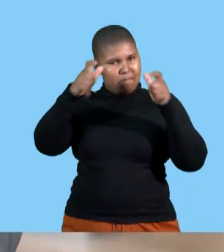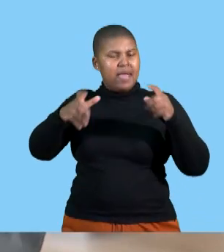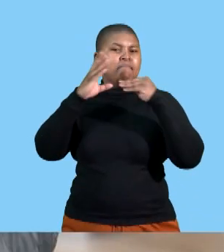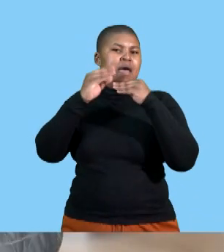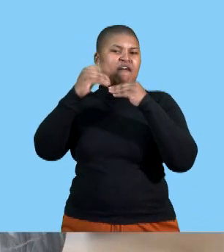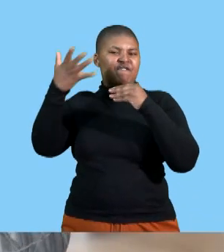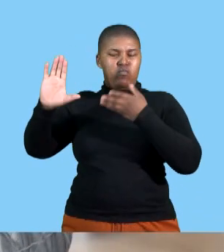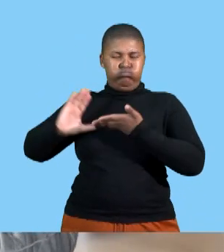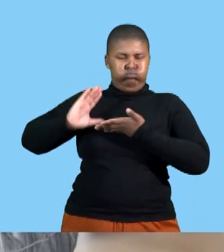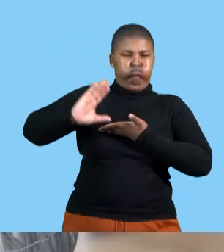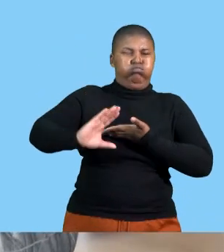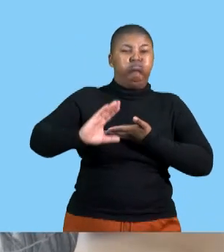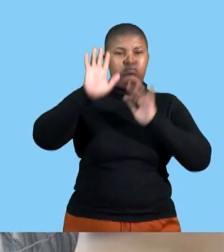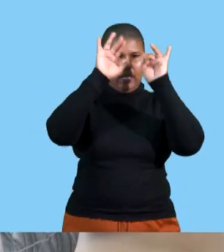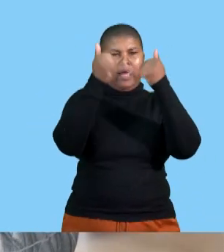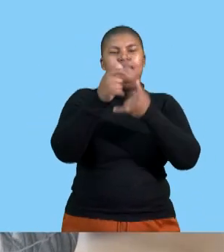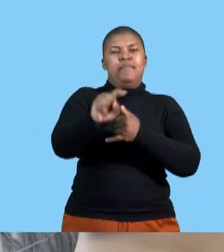that particular company.